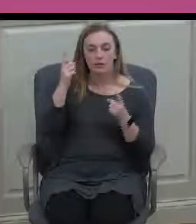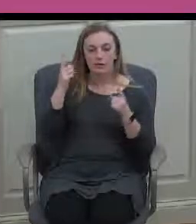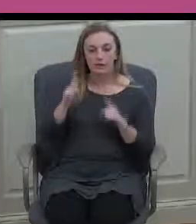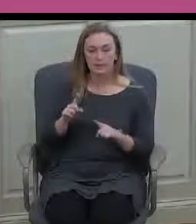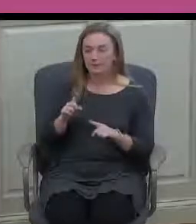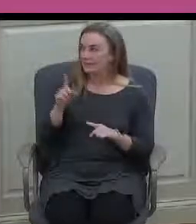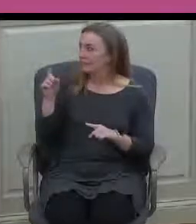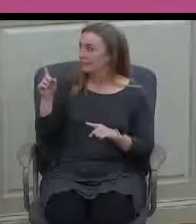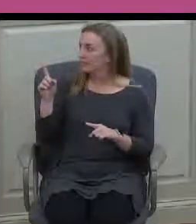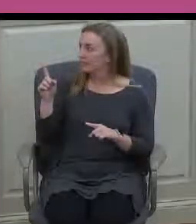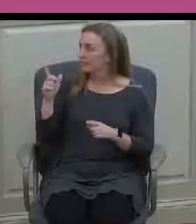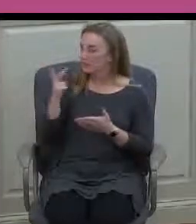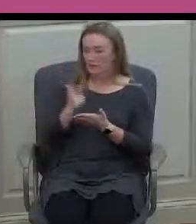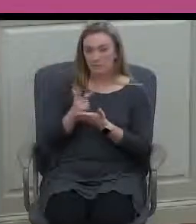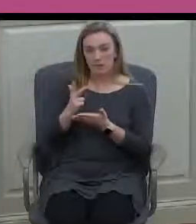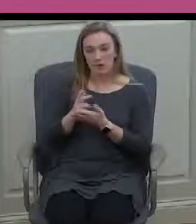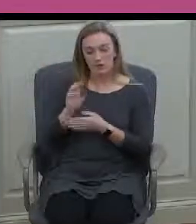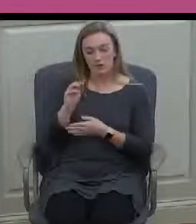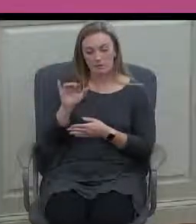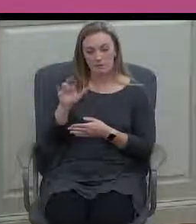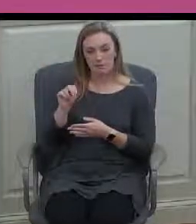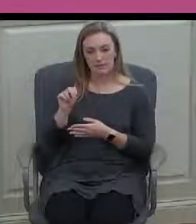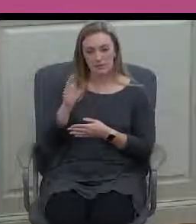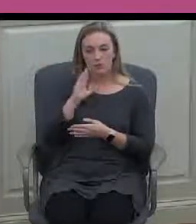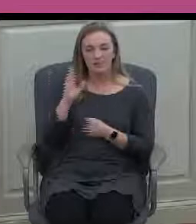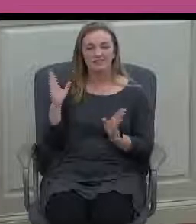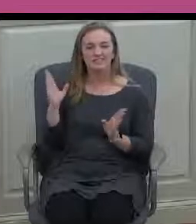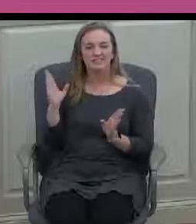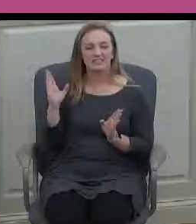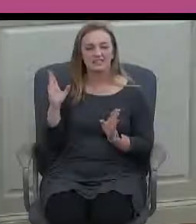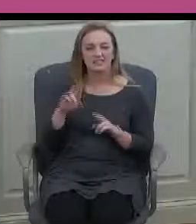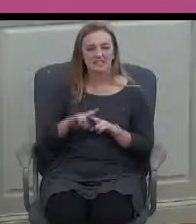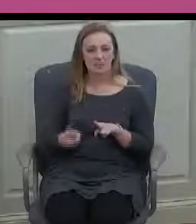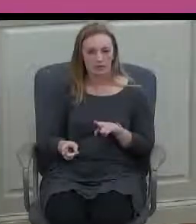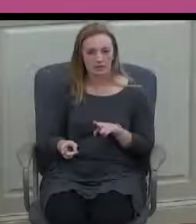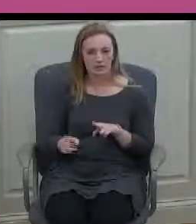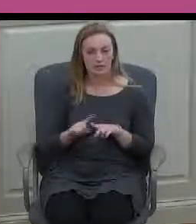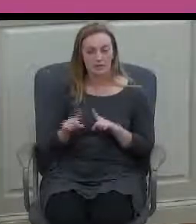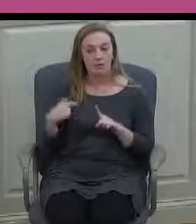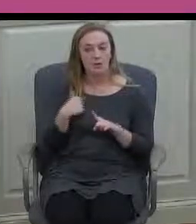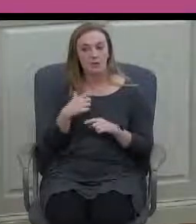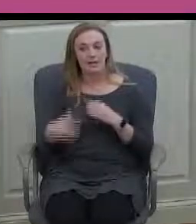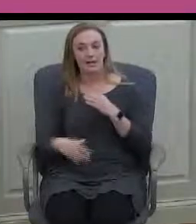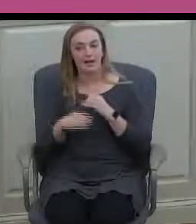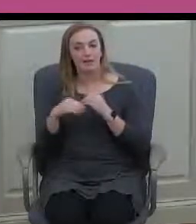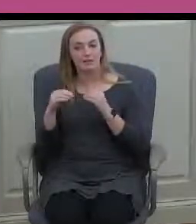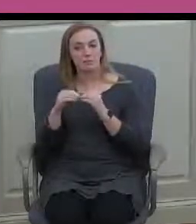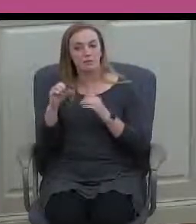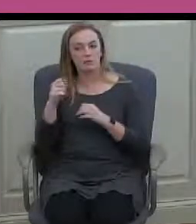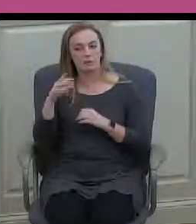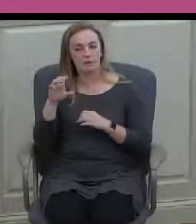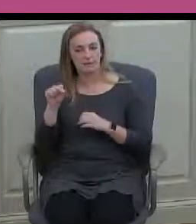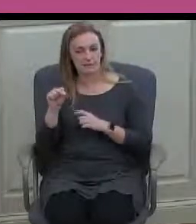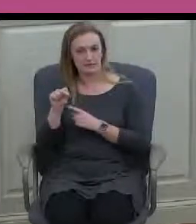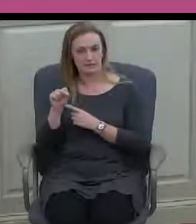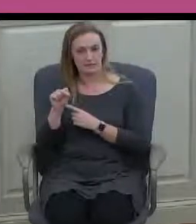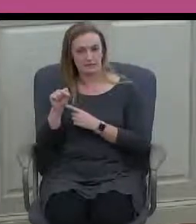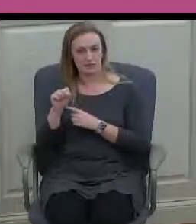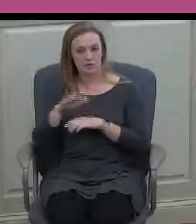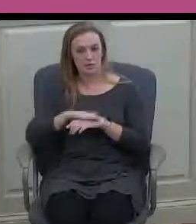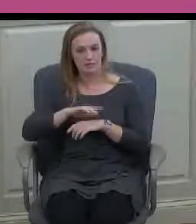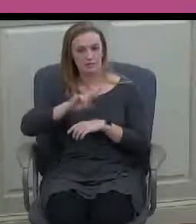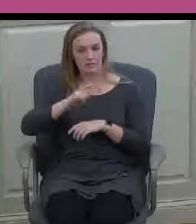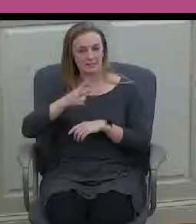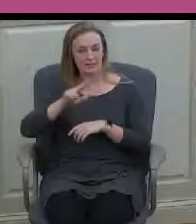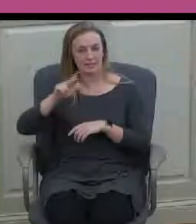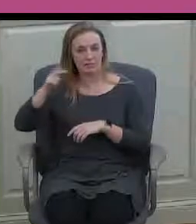the existing parking on Main does decrease, but we gain some other spaces on 2nd and 3rd